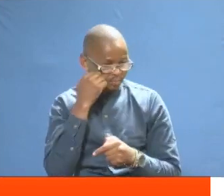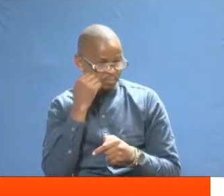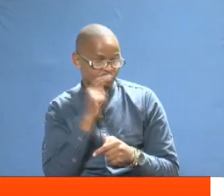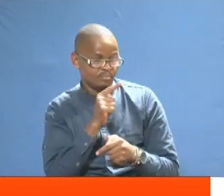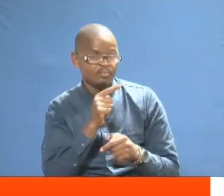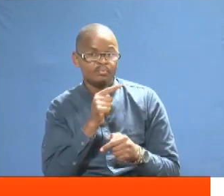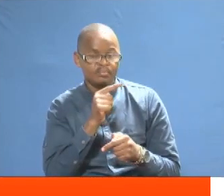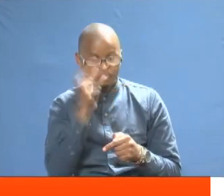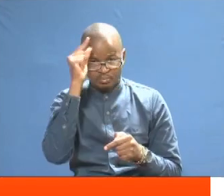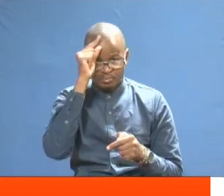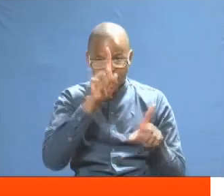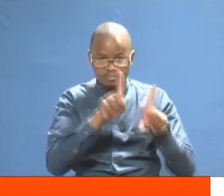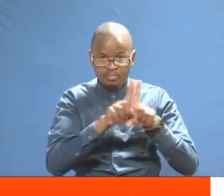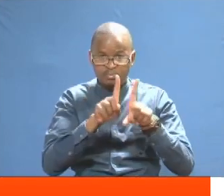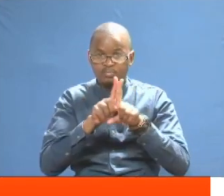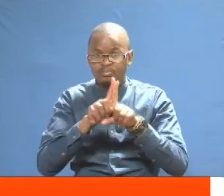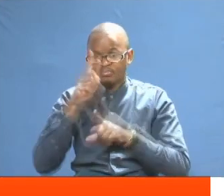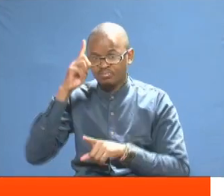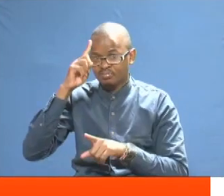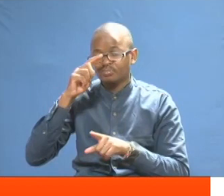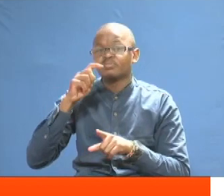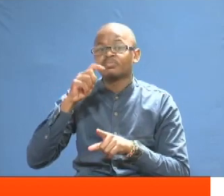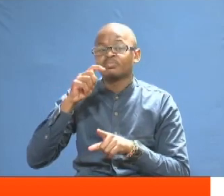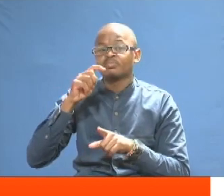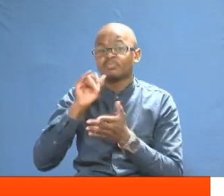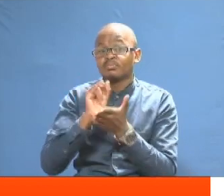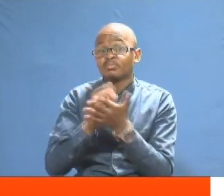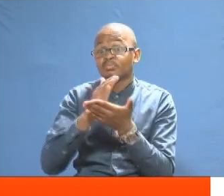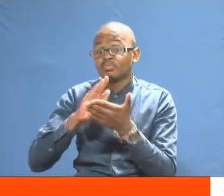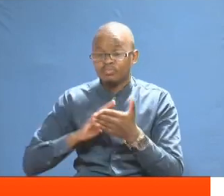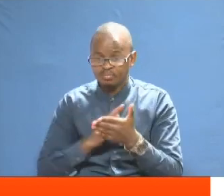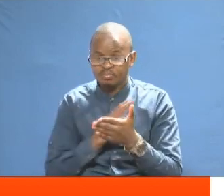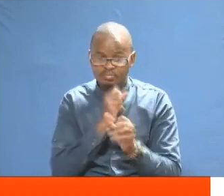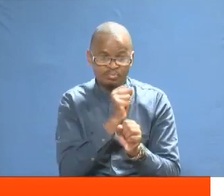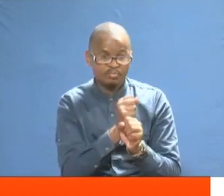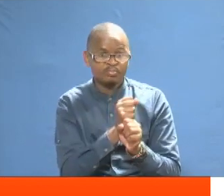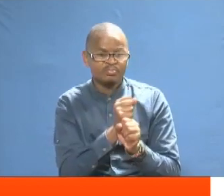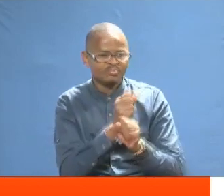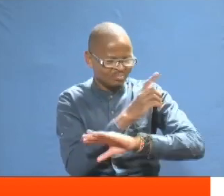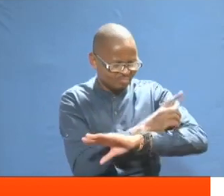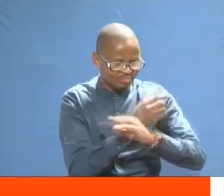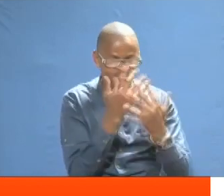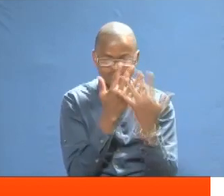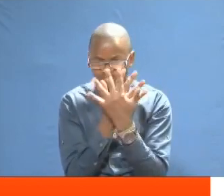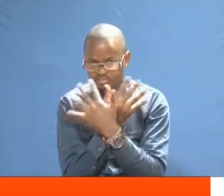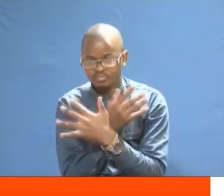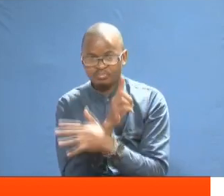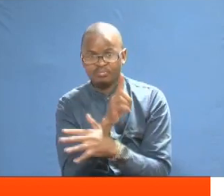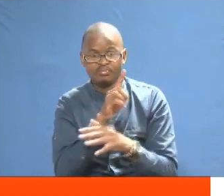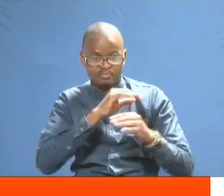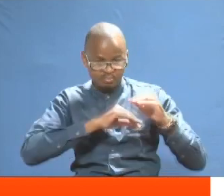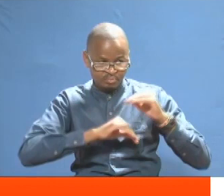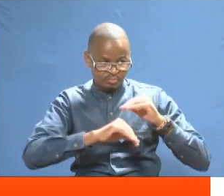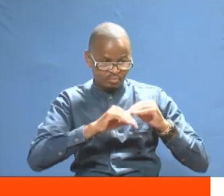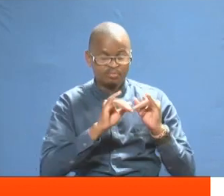elements within government, and it is also so bitter and disappointing, that some of us who work day and night, even in the rerun of elections where